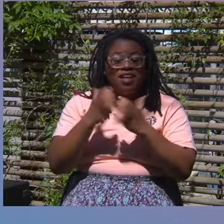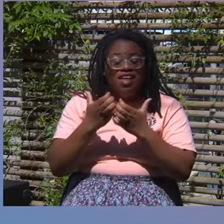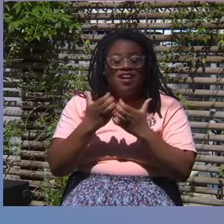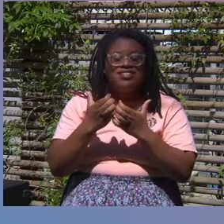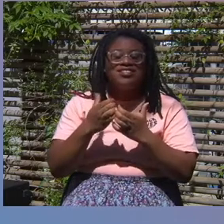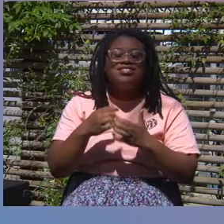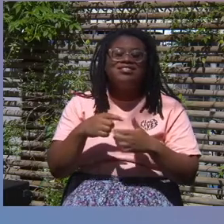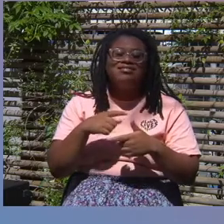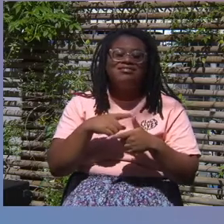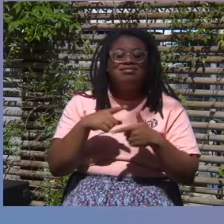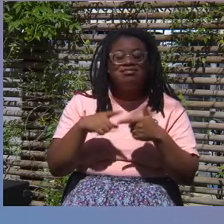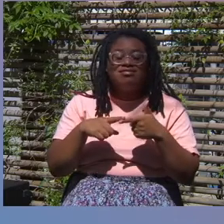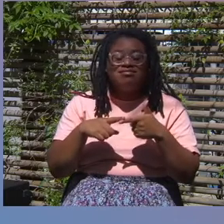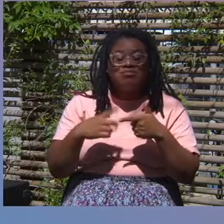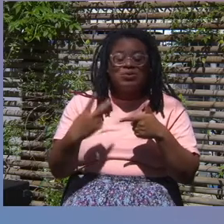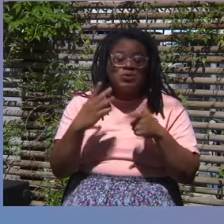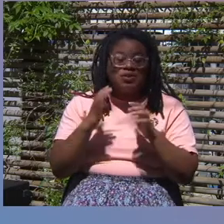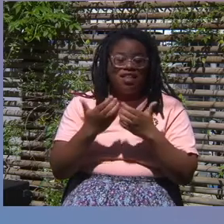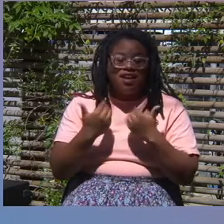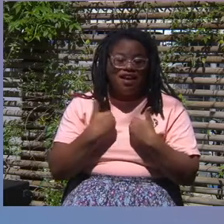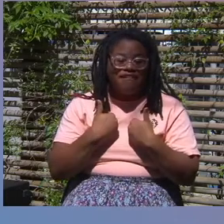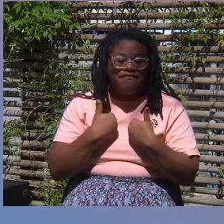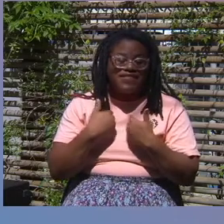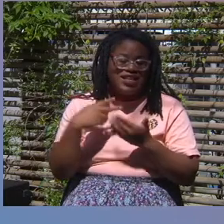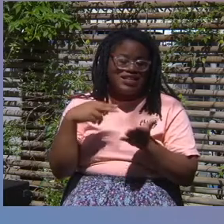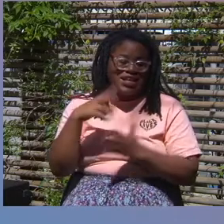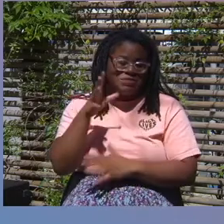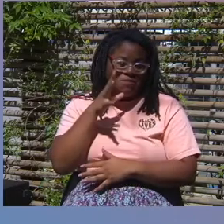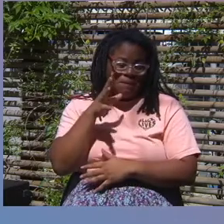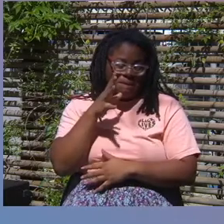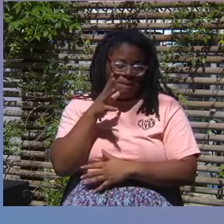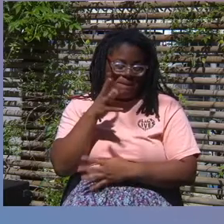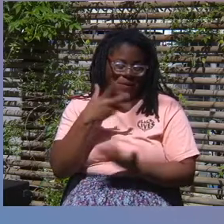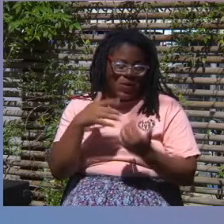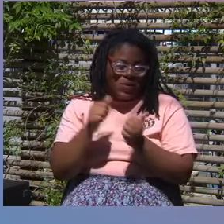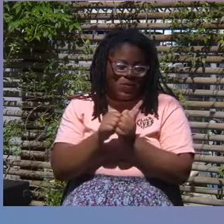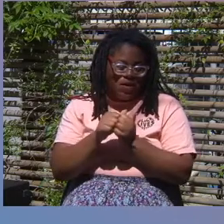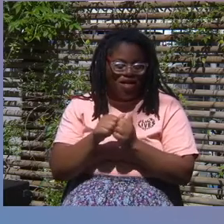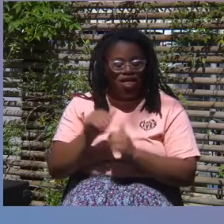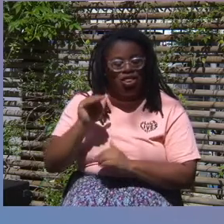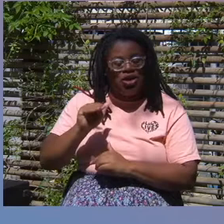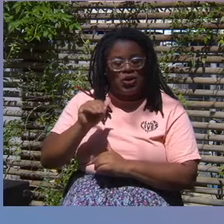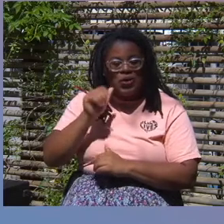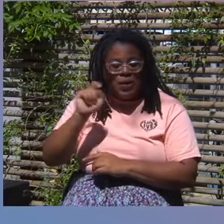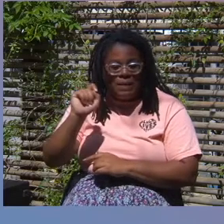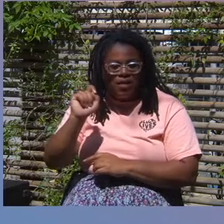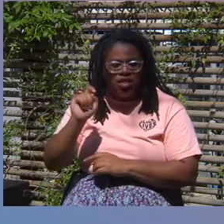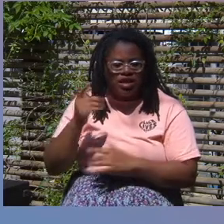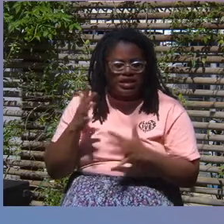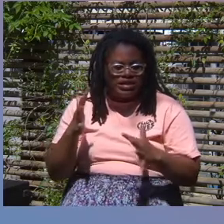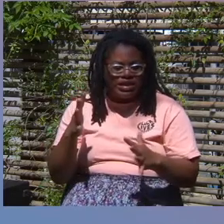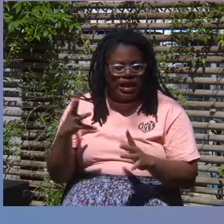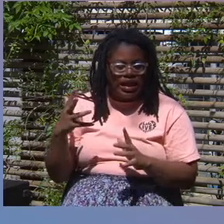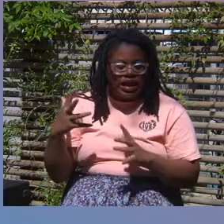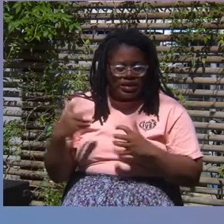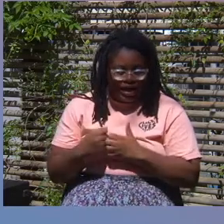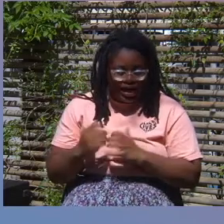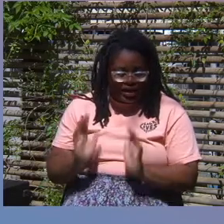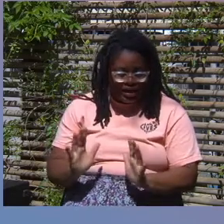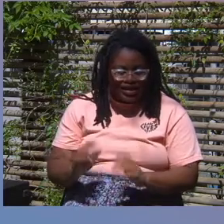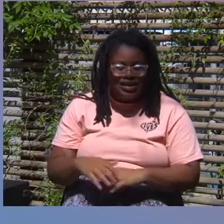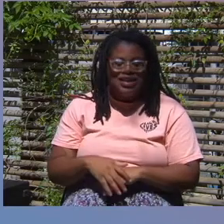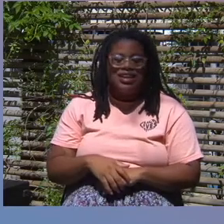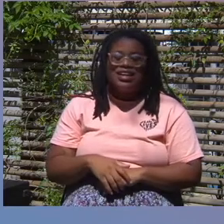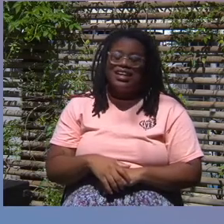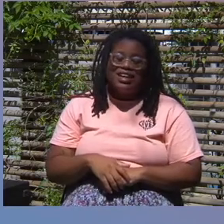Tavares Wilson and Miss Abby Lee, okay. Dance Moms. Took a little girl to the bathroom, had an anxiety attack.